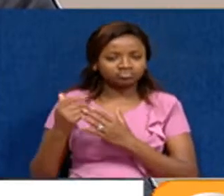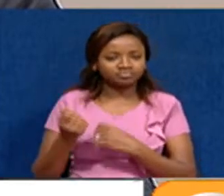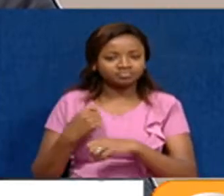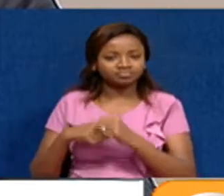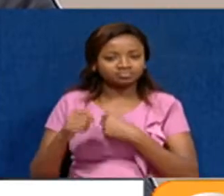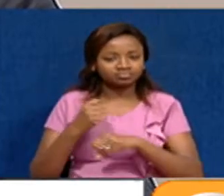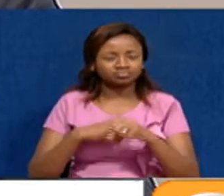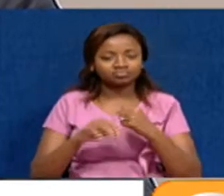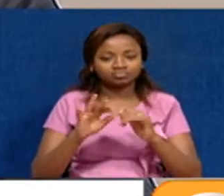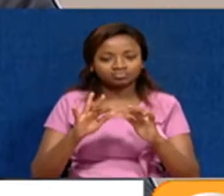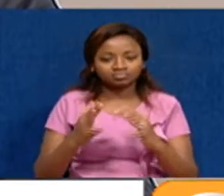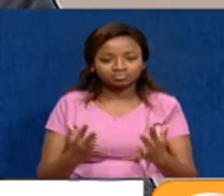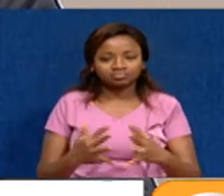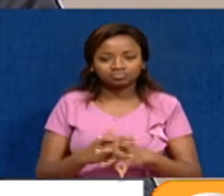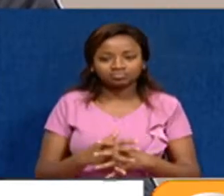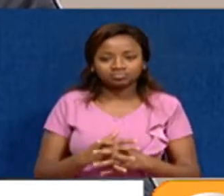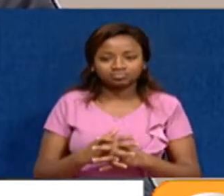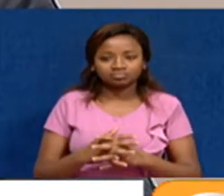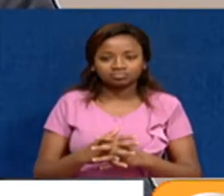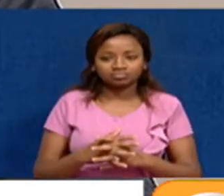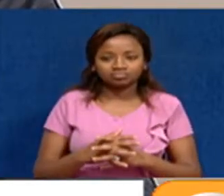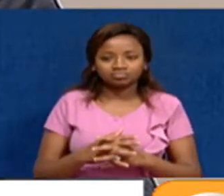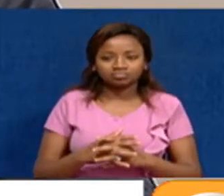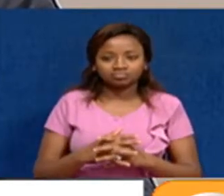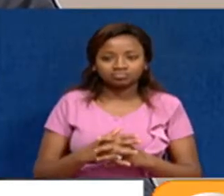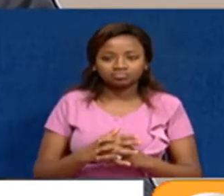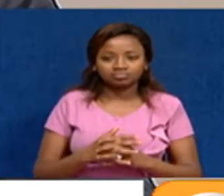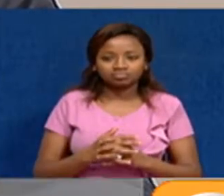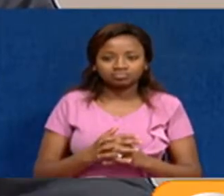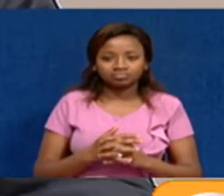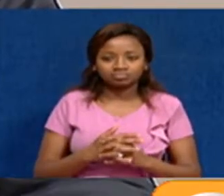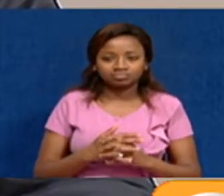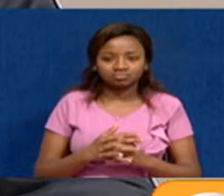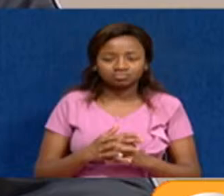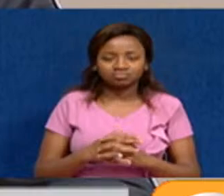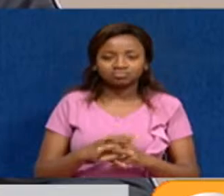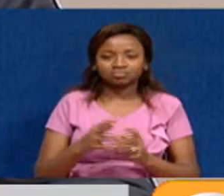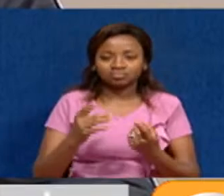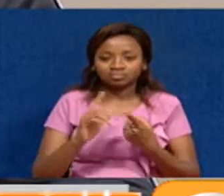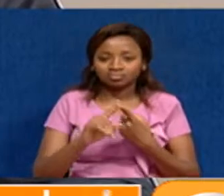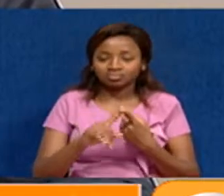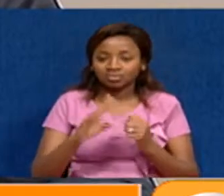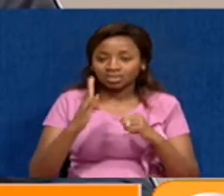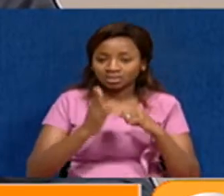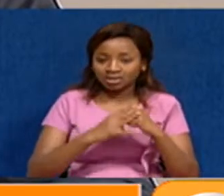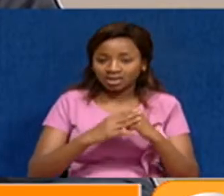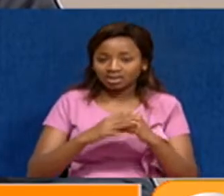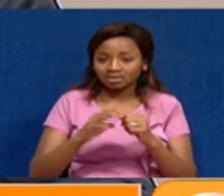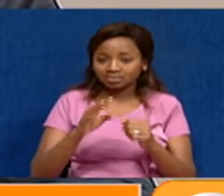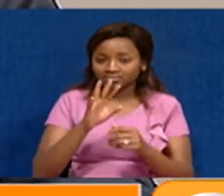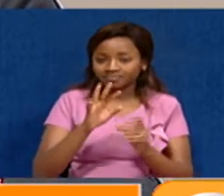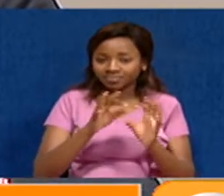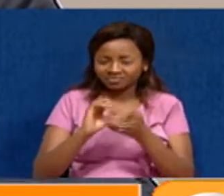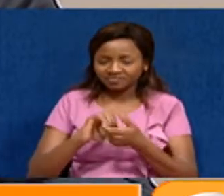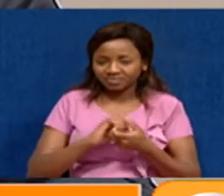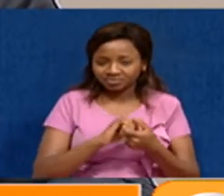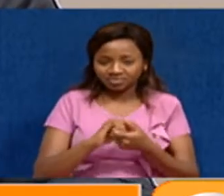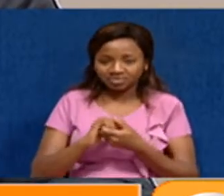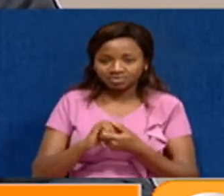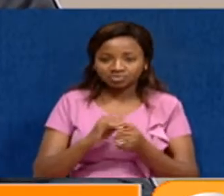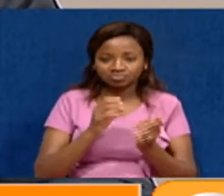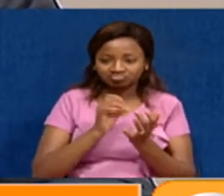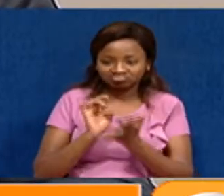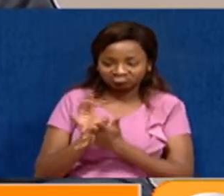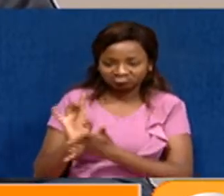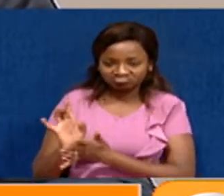last 59 years, 9 disbandment, 6 caretaker committee, 2 FIFA bans, and now this